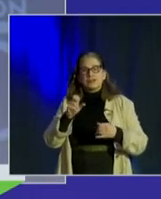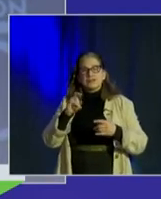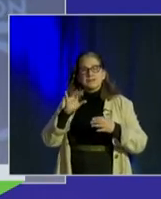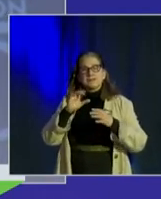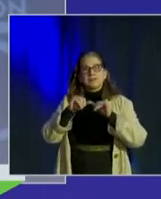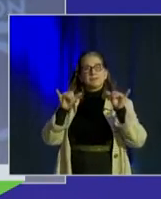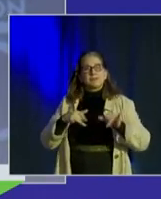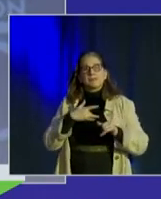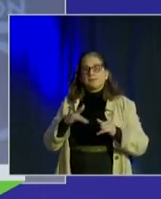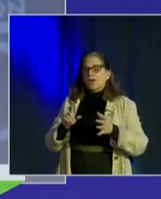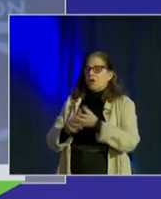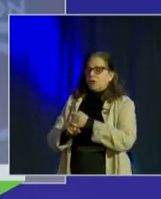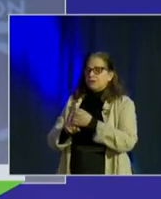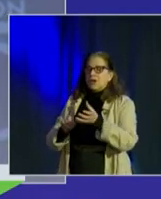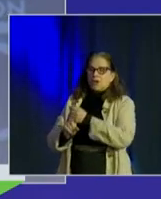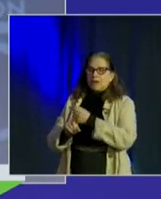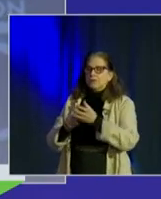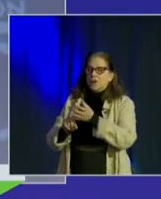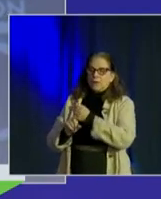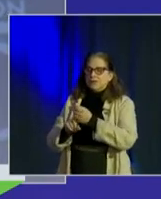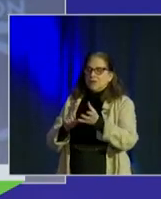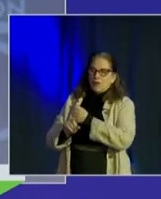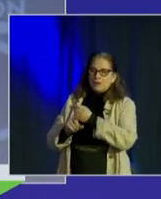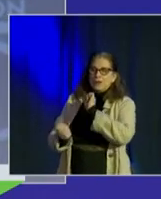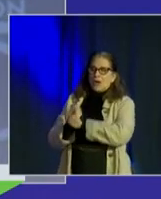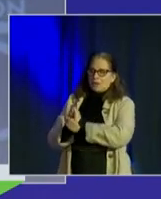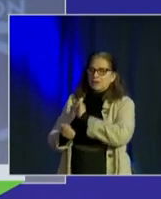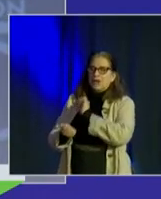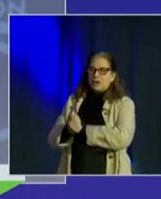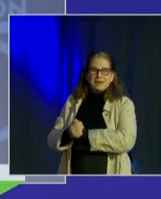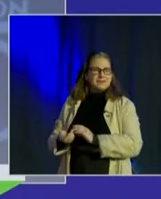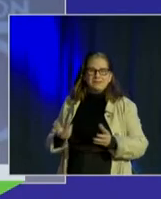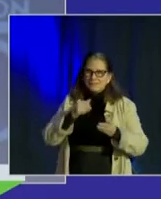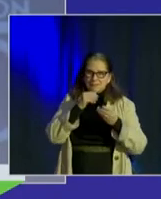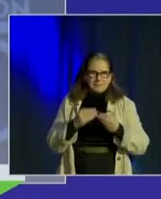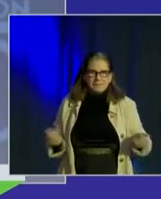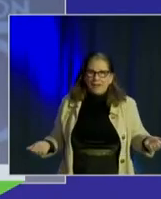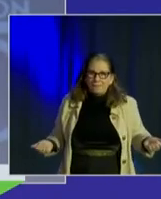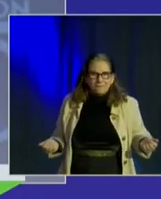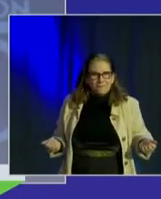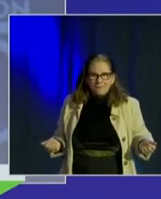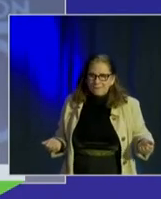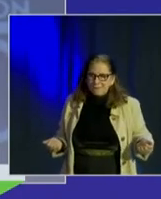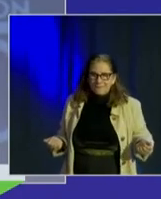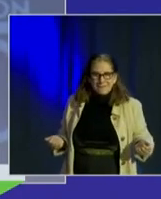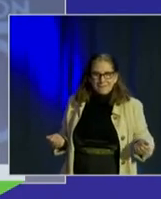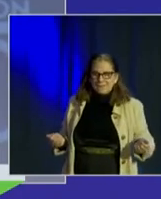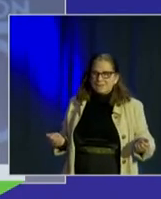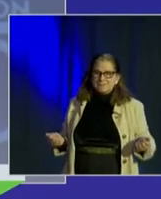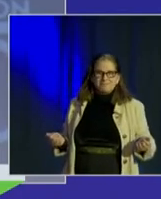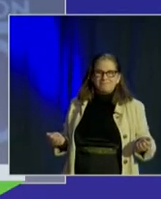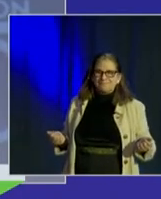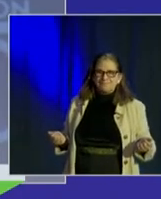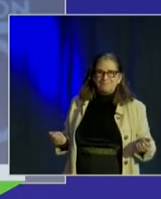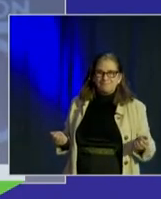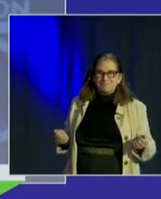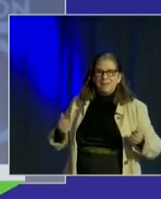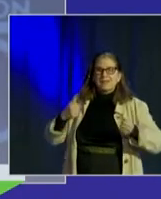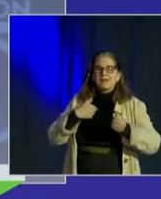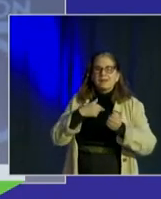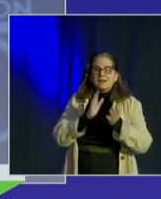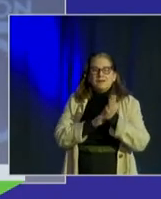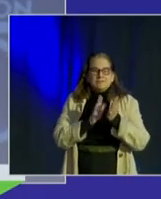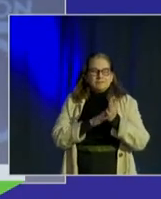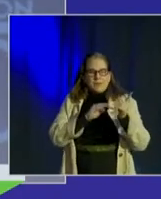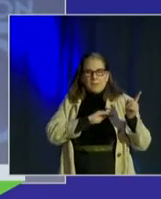know that that's not going to be the complete solution, nor is it the solution. So that's what we're working on now. I applaud the mayor, and I thank her for giving me the